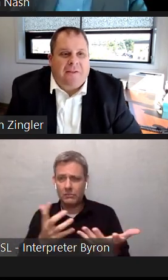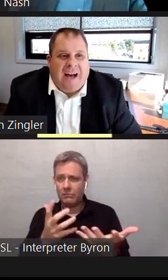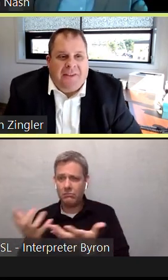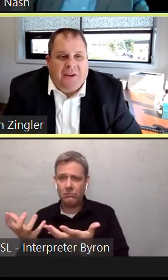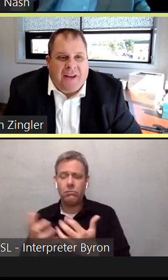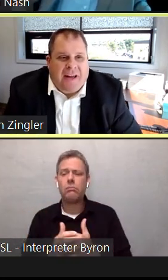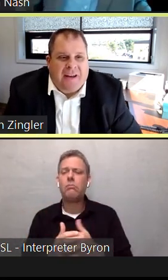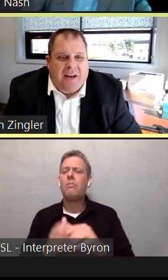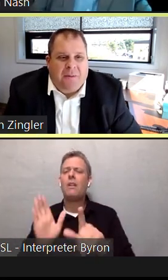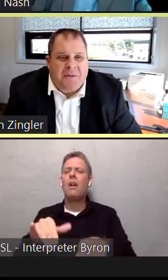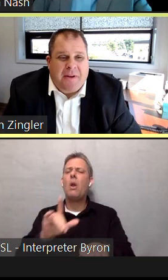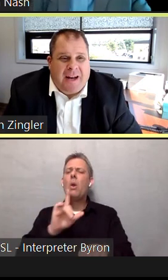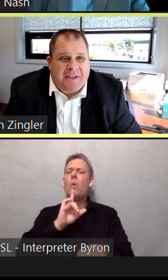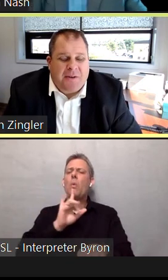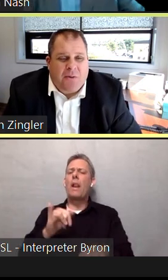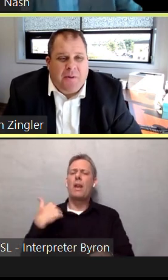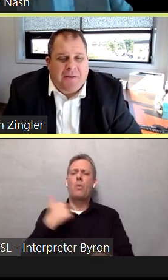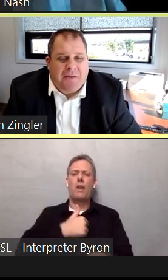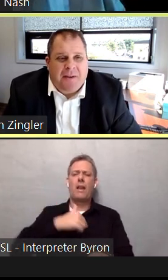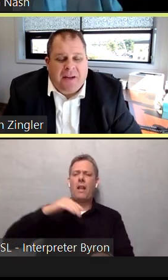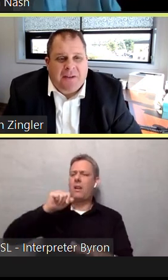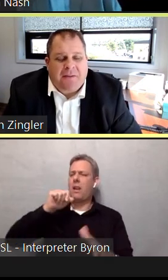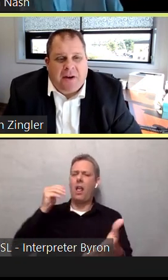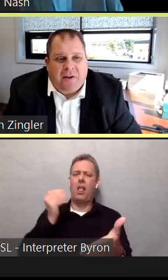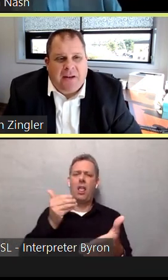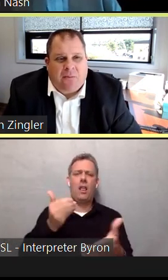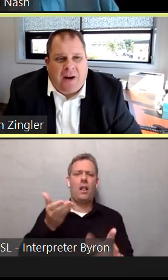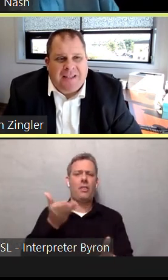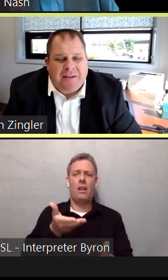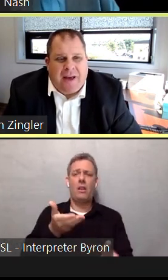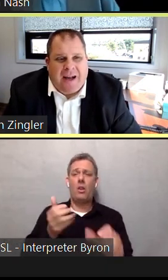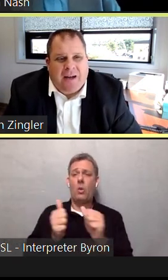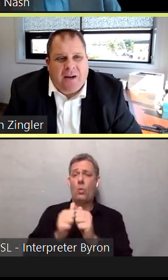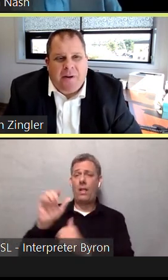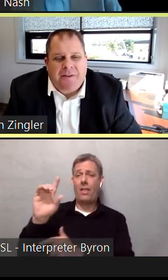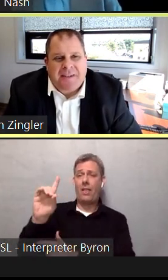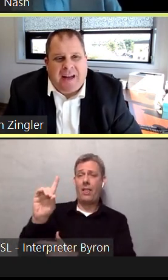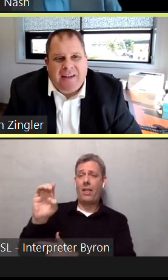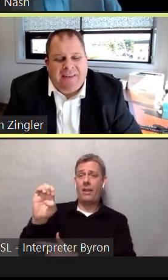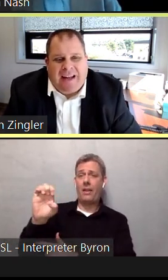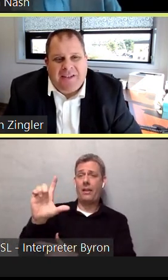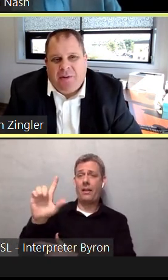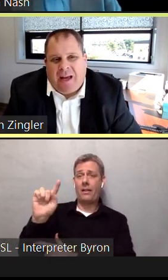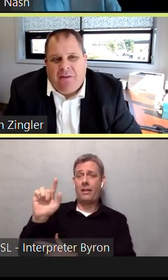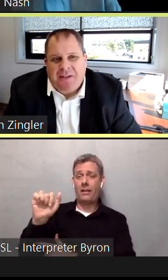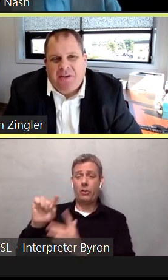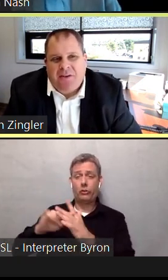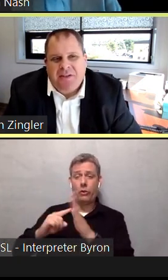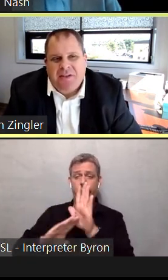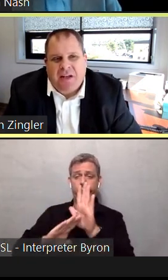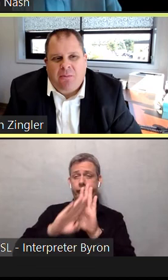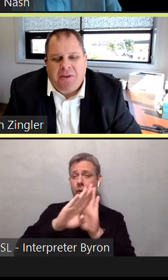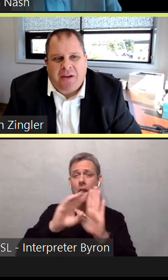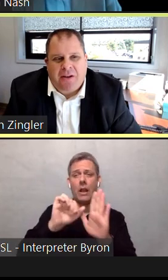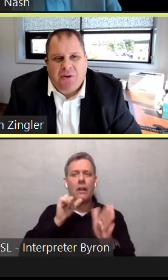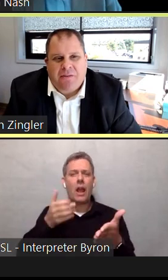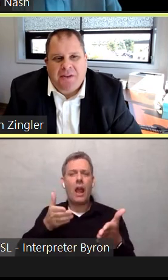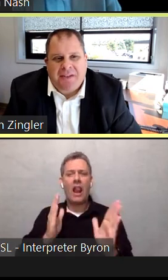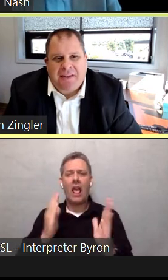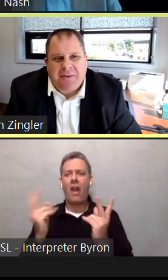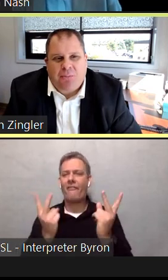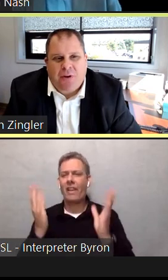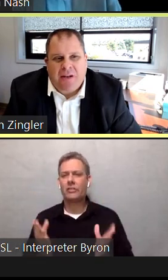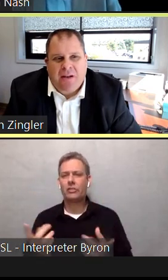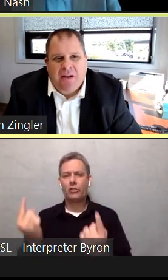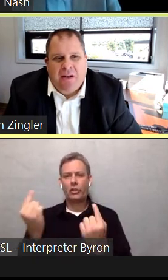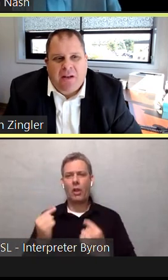We haven't gotten there yet. To be honest with you, with the Delta variant rising back up, we've decided not to allow visitors within our services